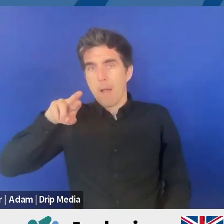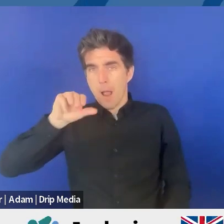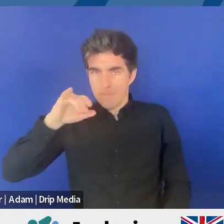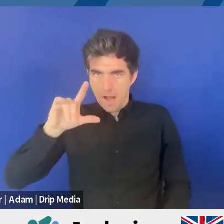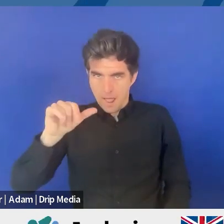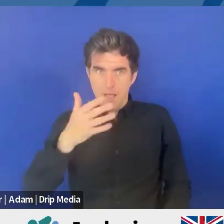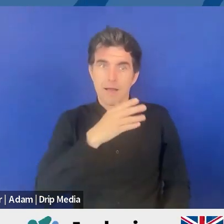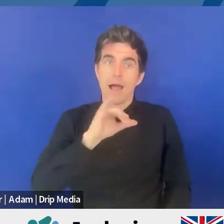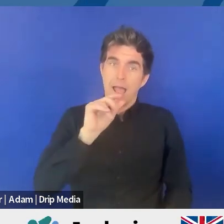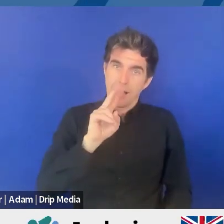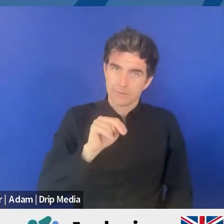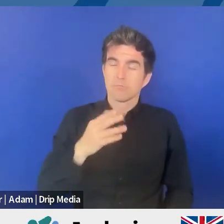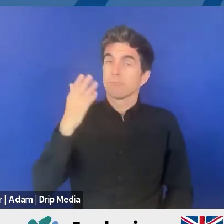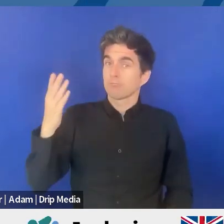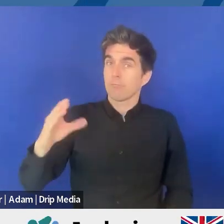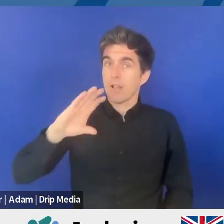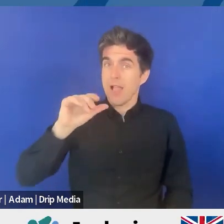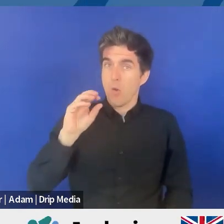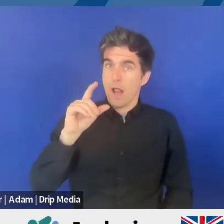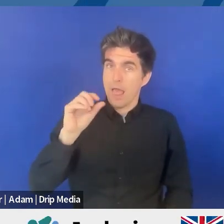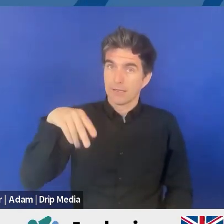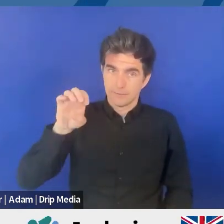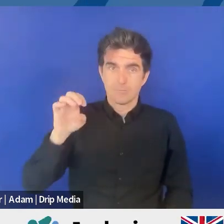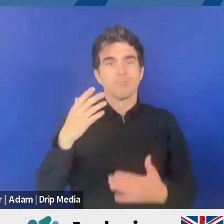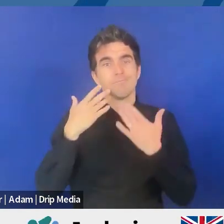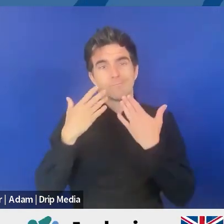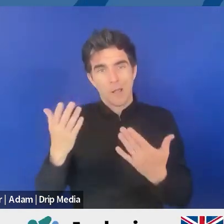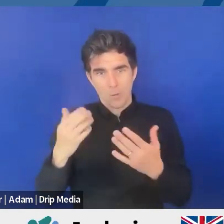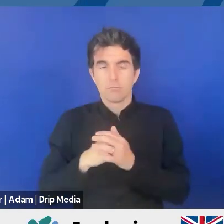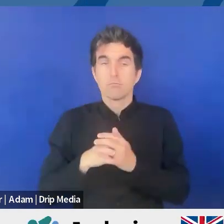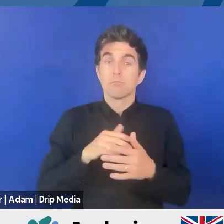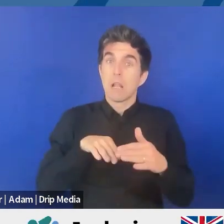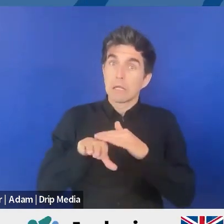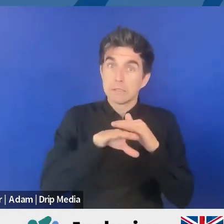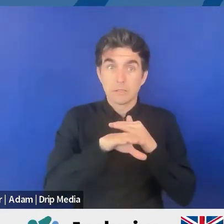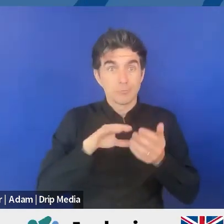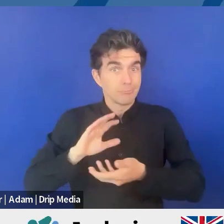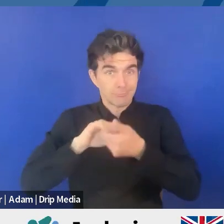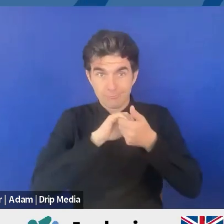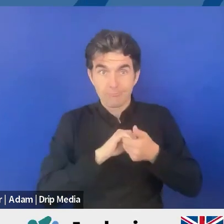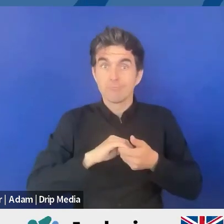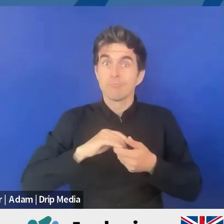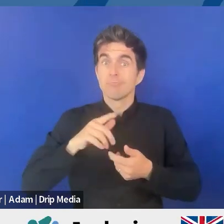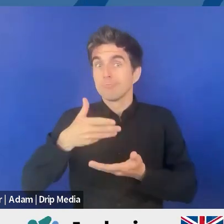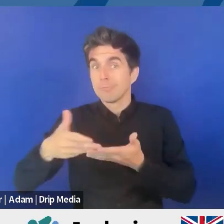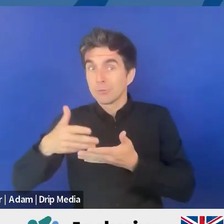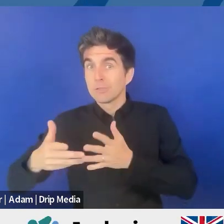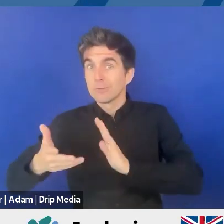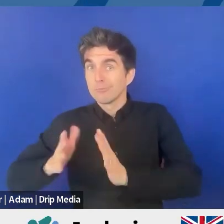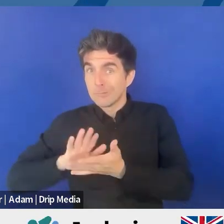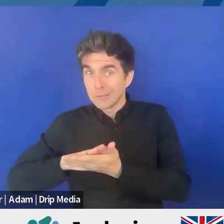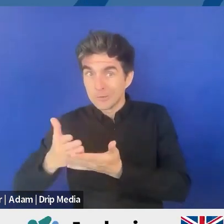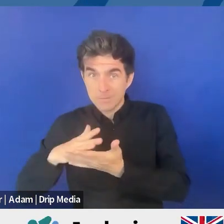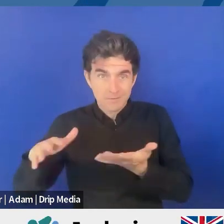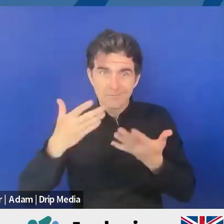you. To the accessibility partners, our language interpreters, thank you to all our audiences for listening in. And with this, we come to